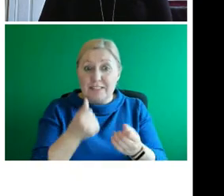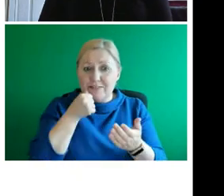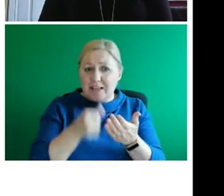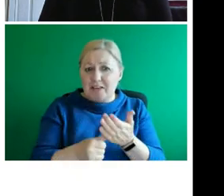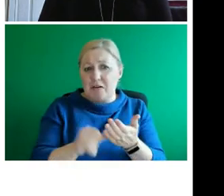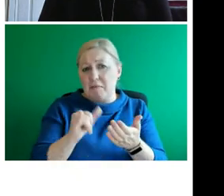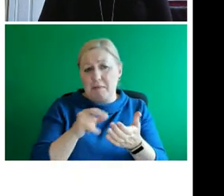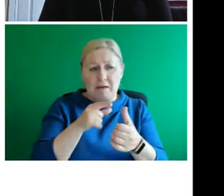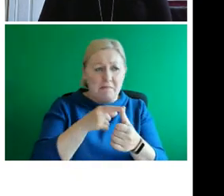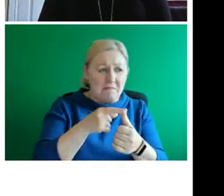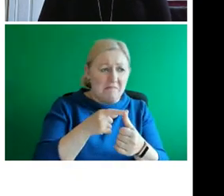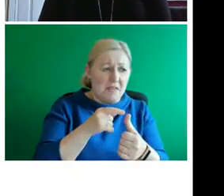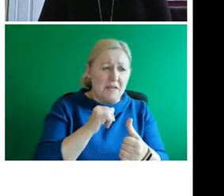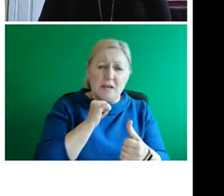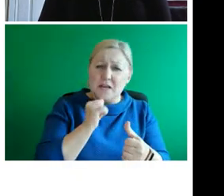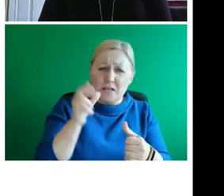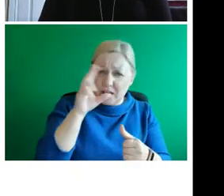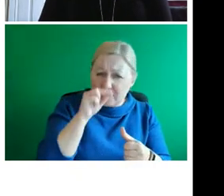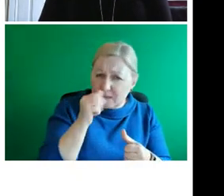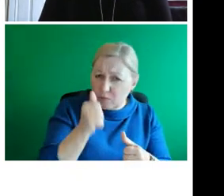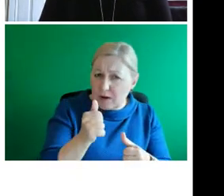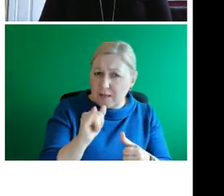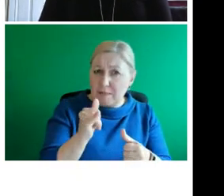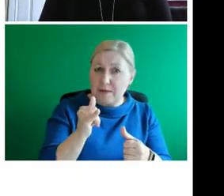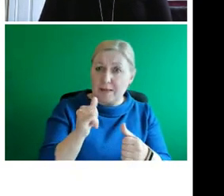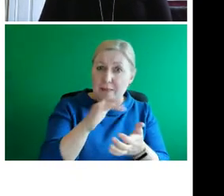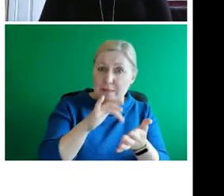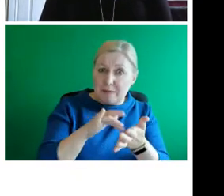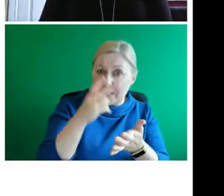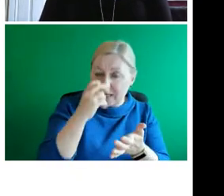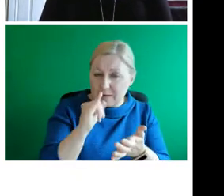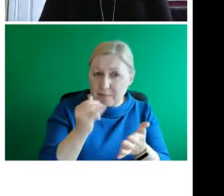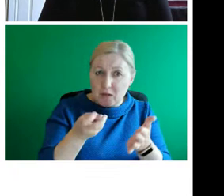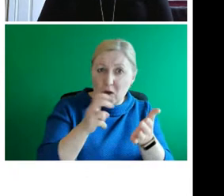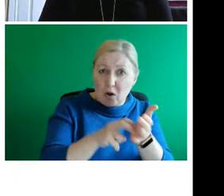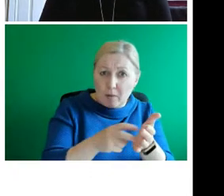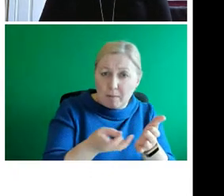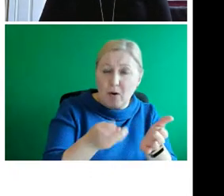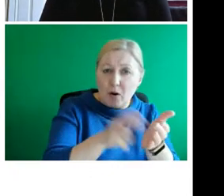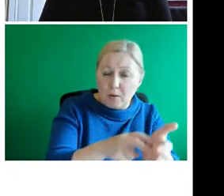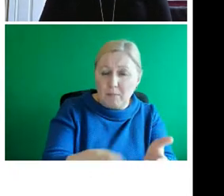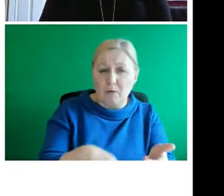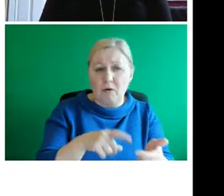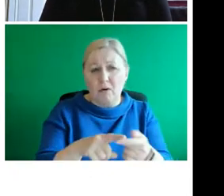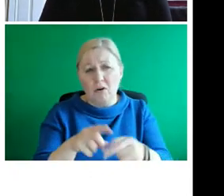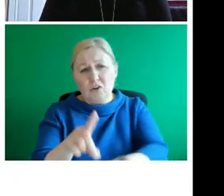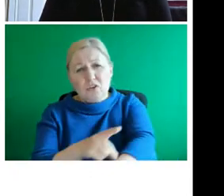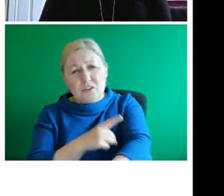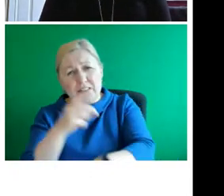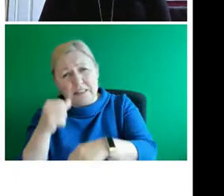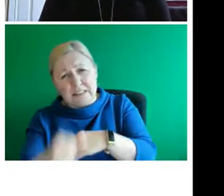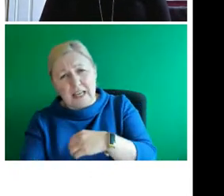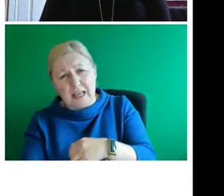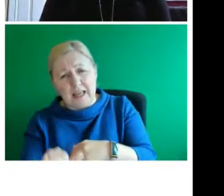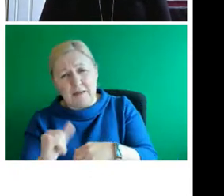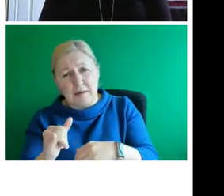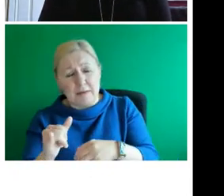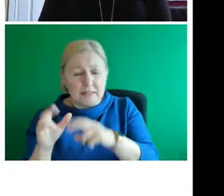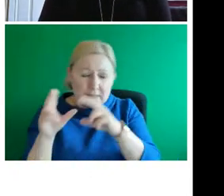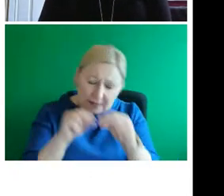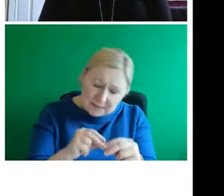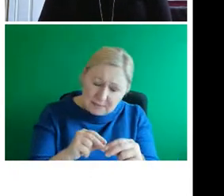disturbance. So a person is up at night, they might be sleeping a bit more during the day, but they can be wandering at night, which obviously puts them at